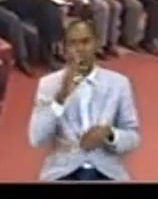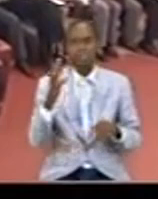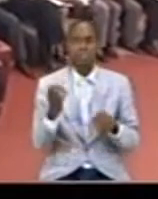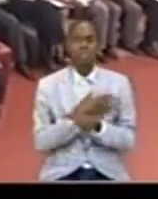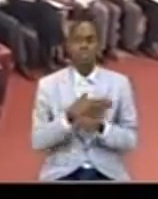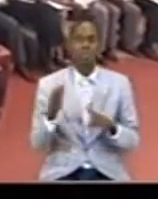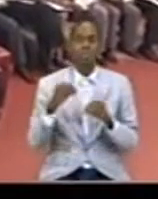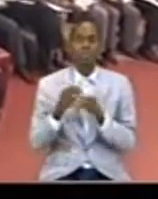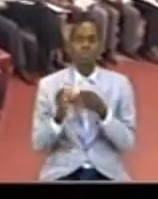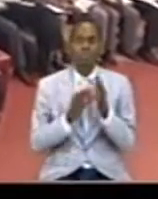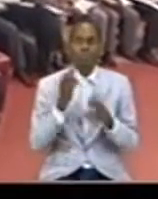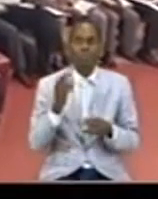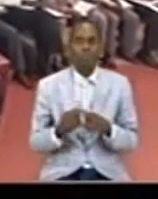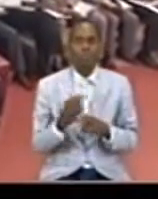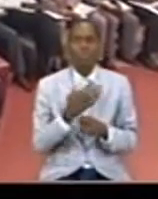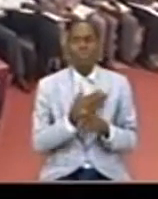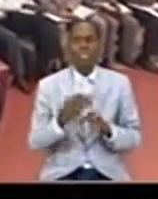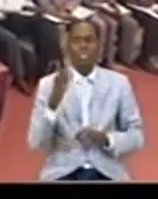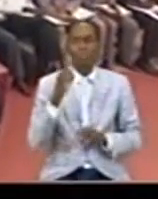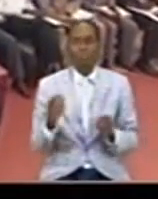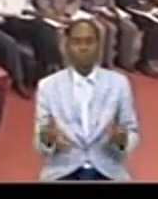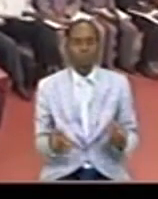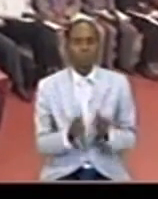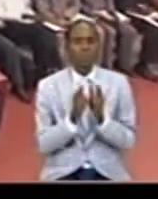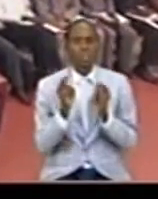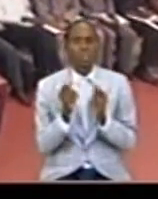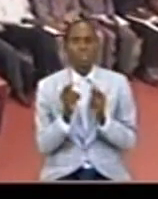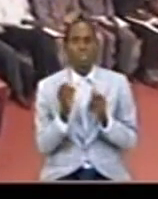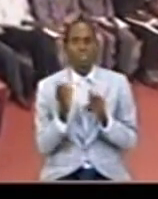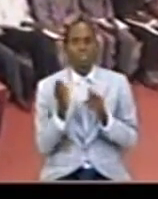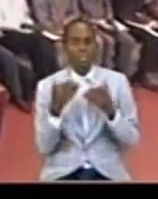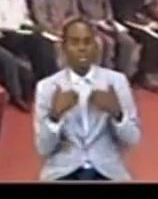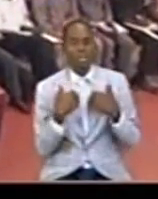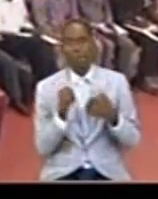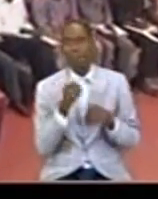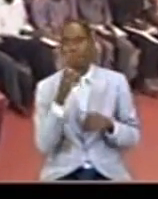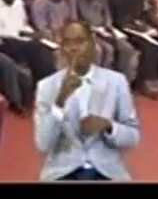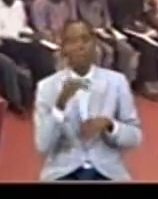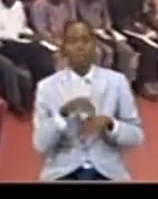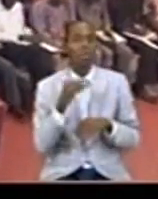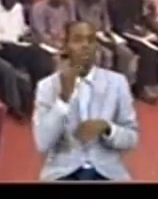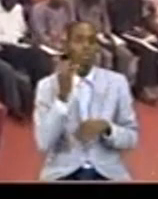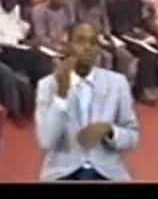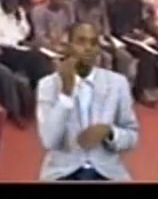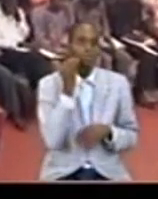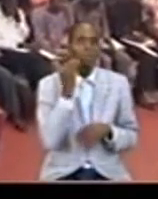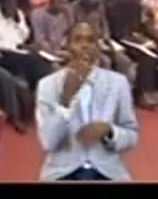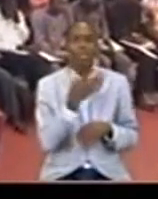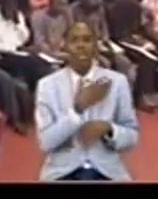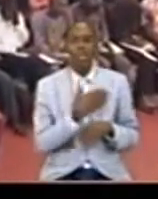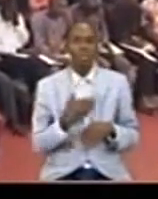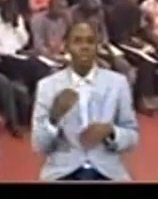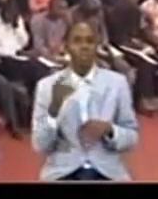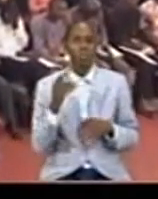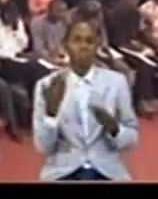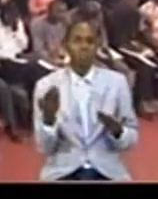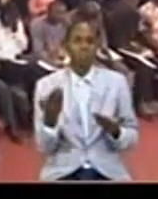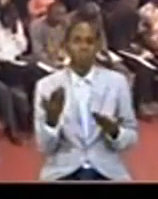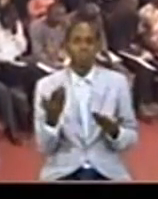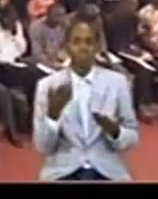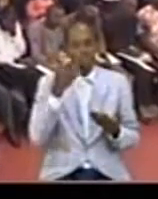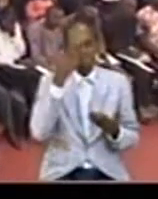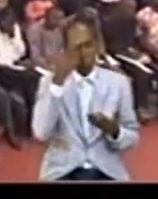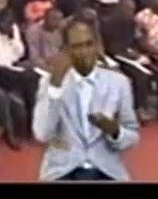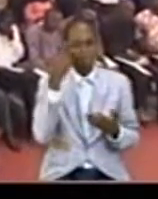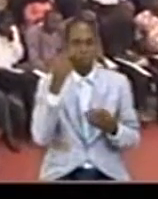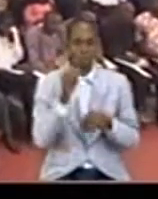And if you left anyone back at home today because you couldn't even bring them because of